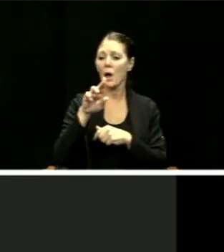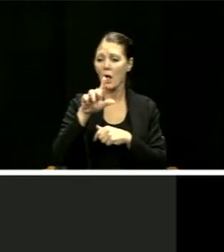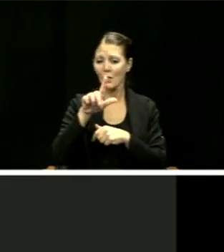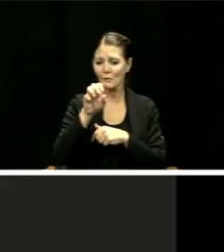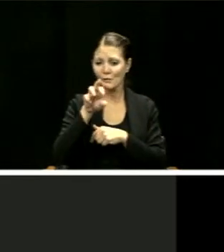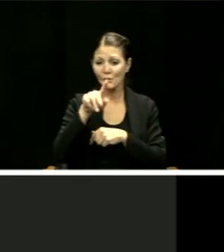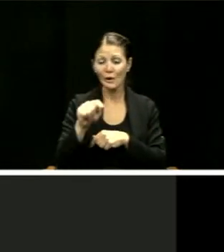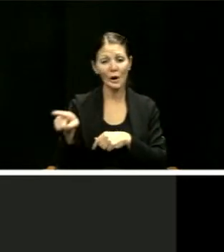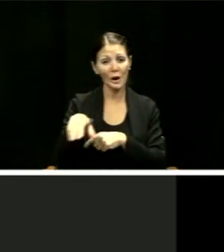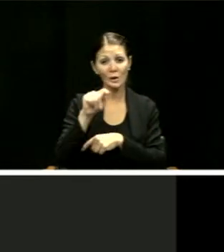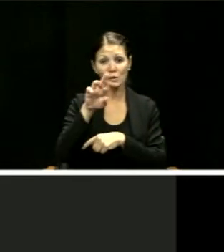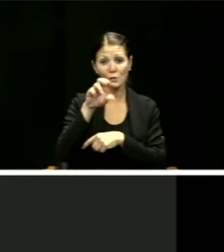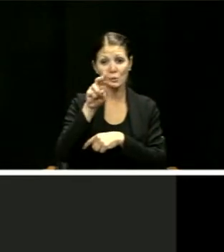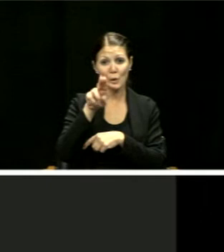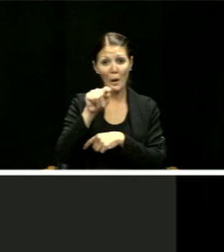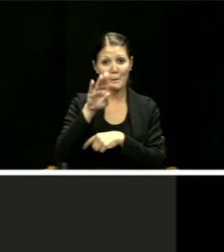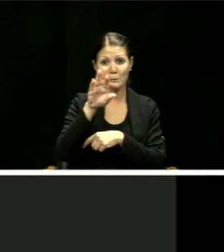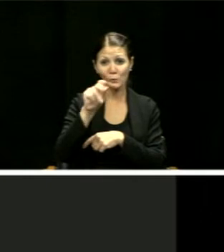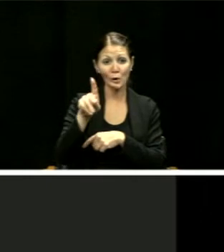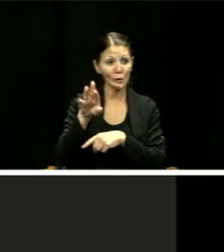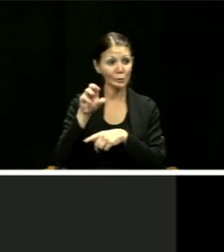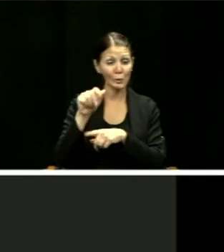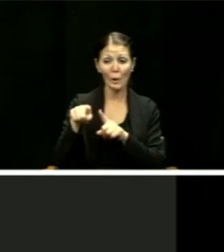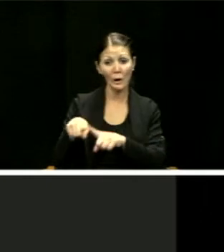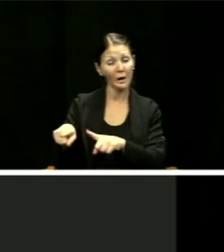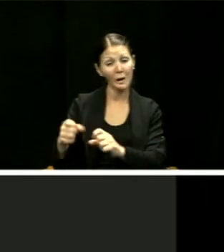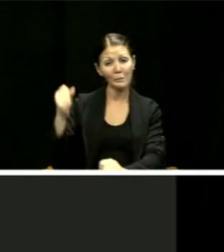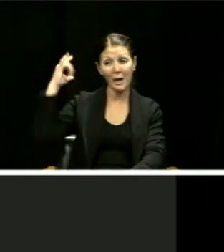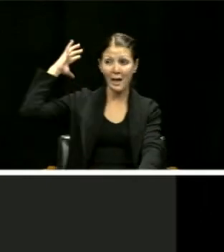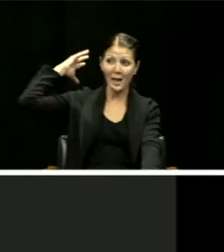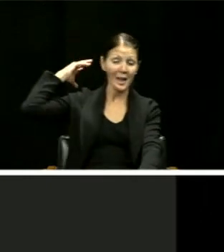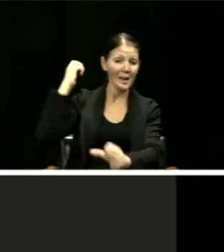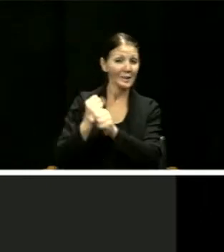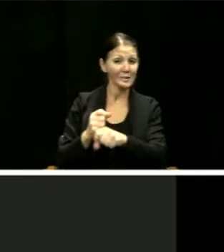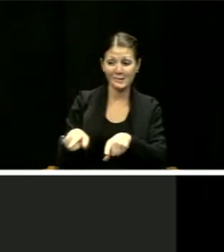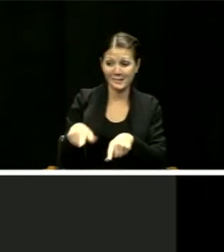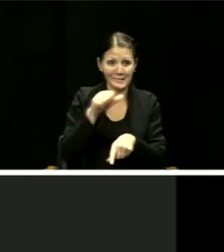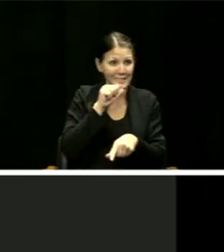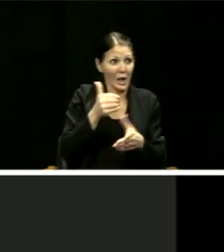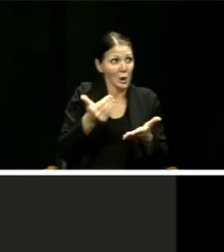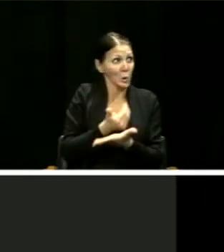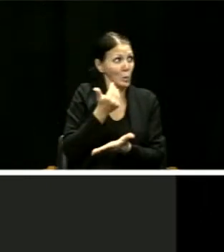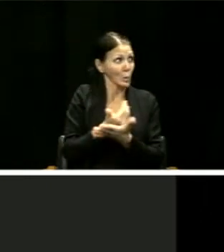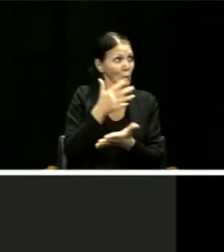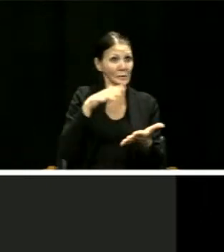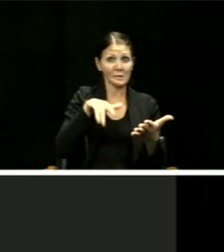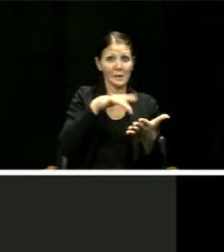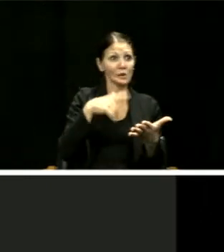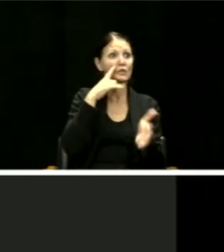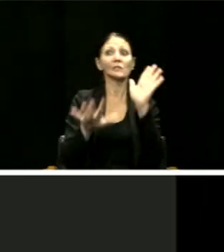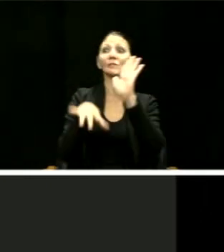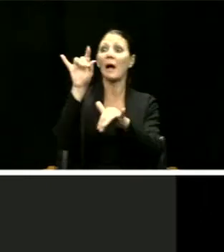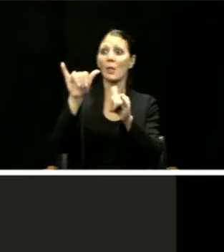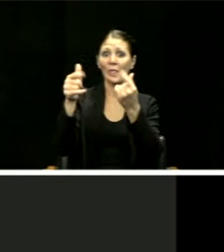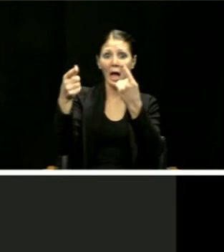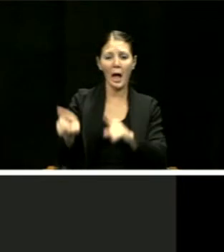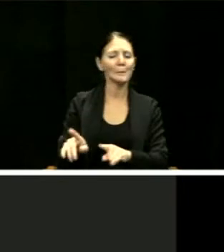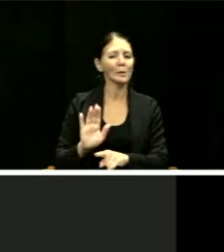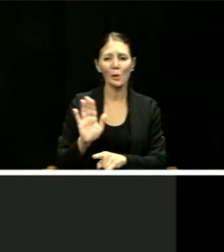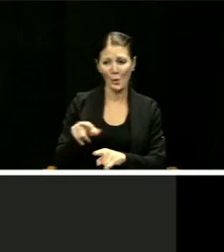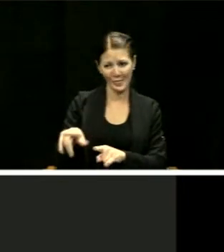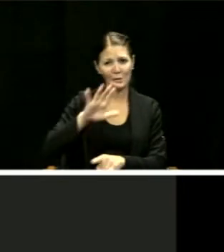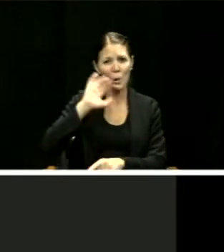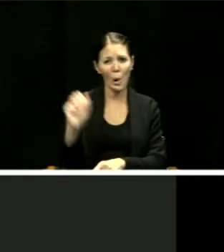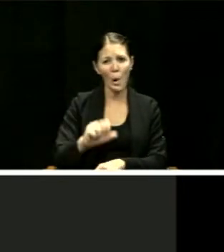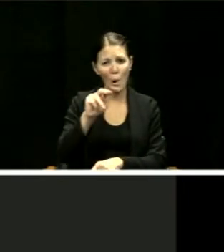Troutbrook Road issues have been going on a long time. It's not just the study that put those to people's attention. And